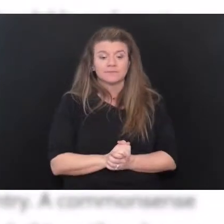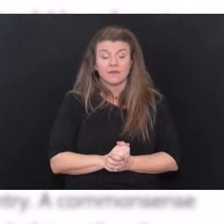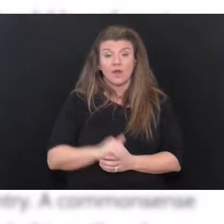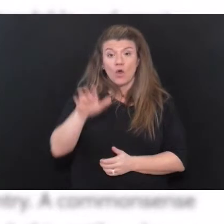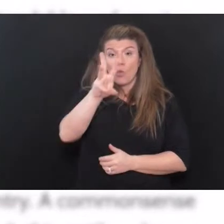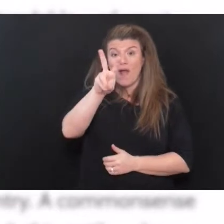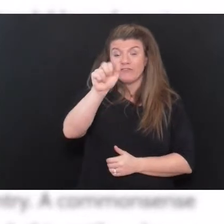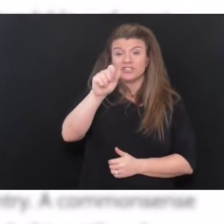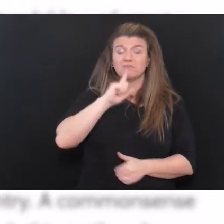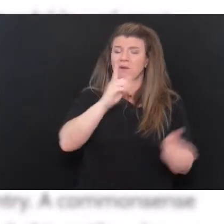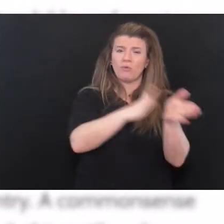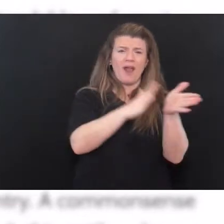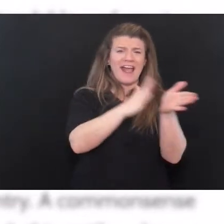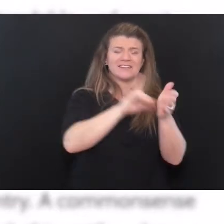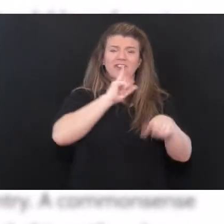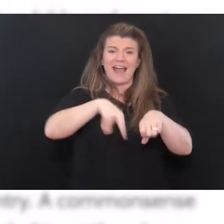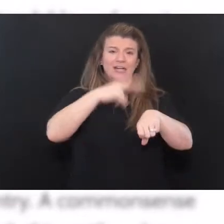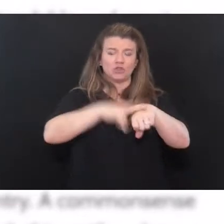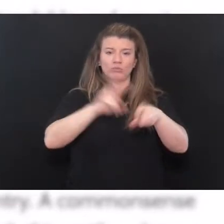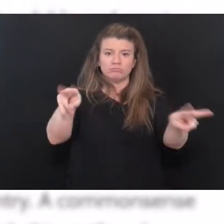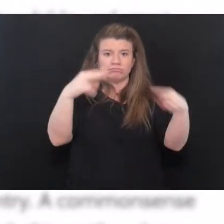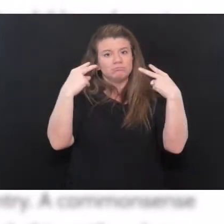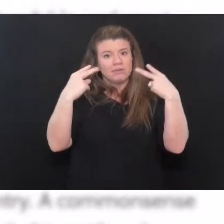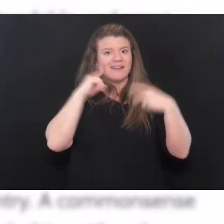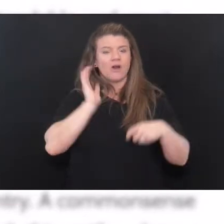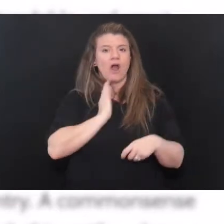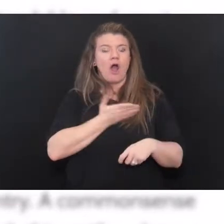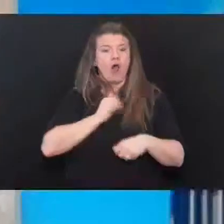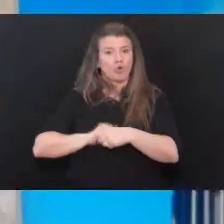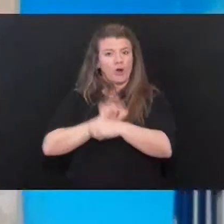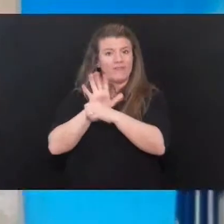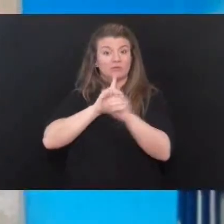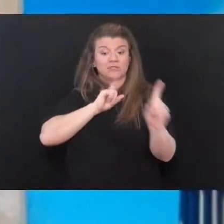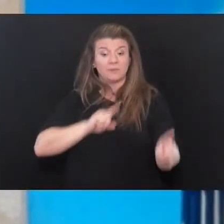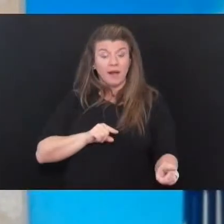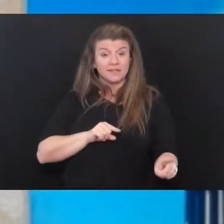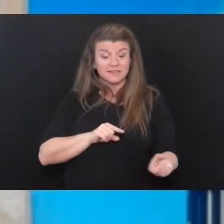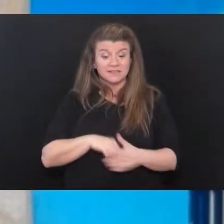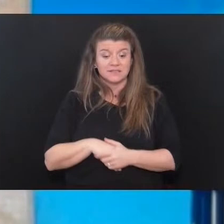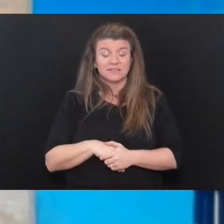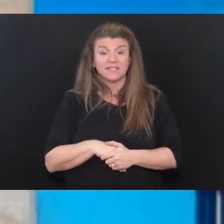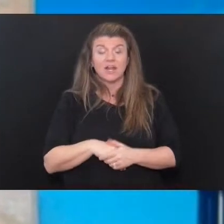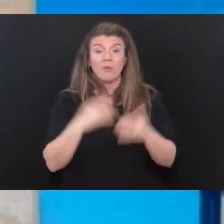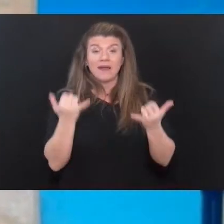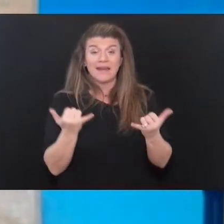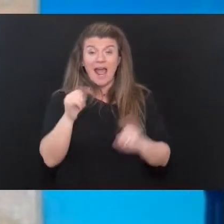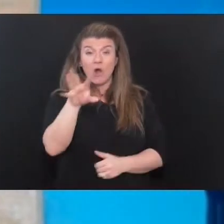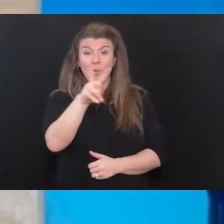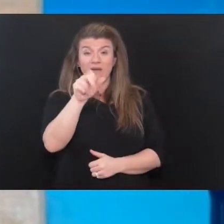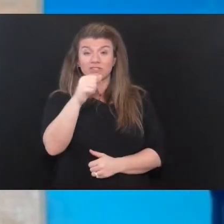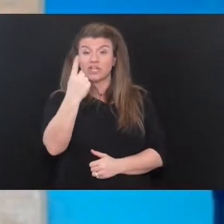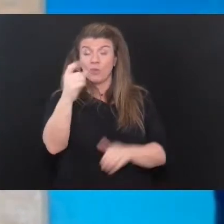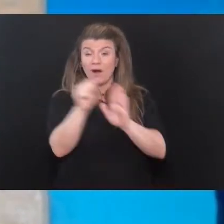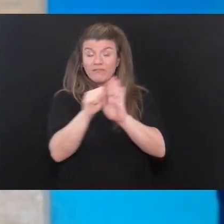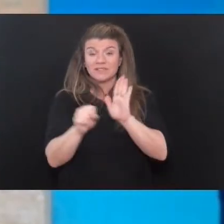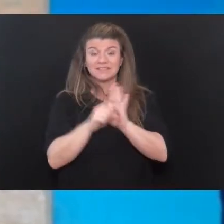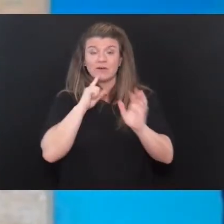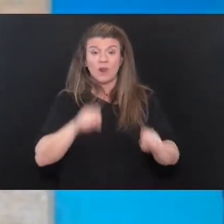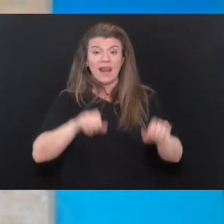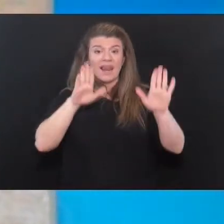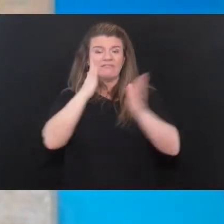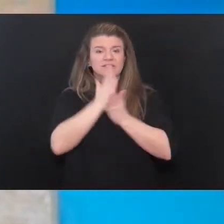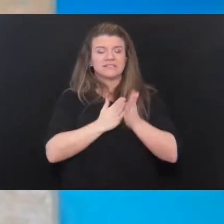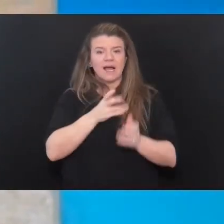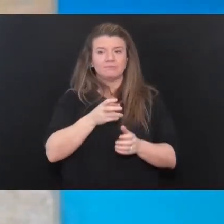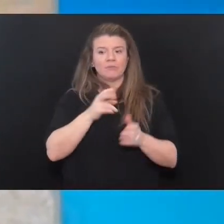Virginia has been praised on a national level for our coronavirus response. We turn now to West Virginia, one of the states lifting restrictions and